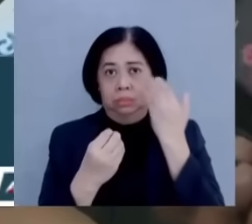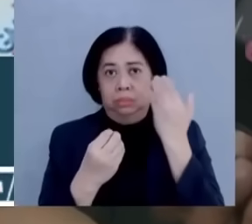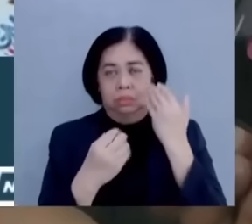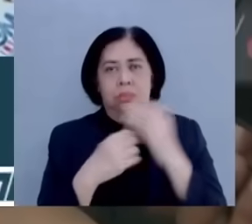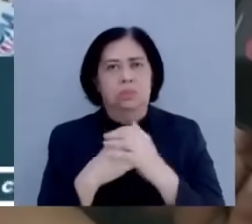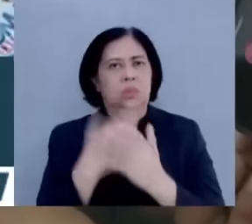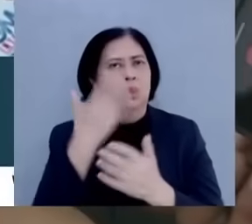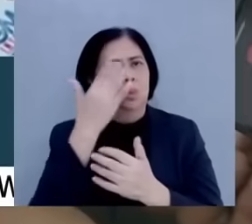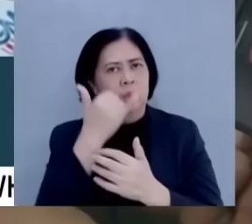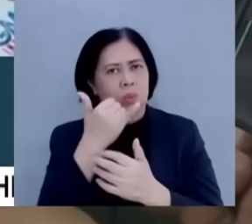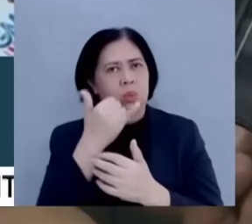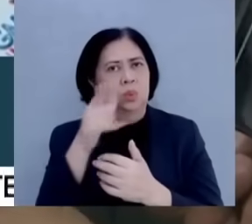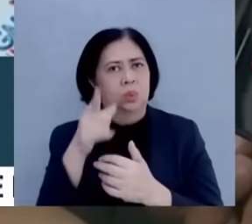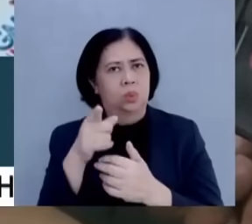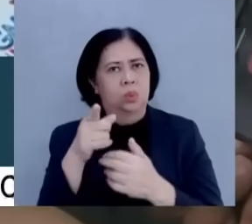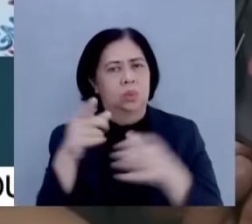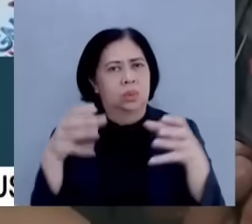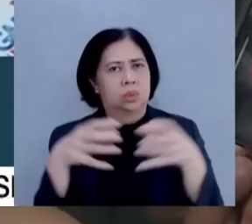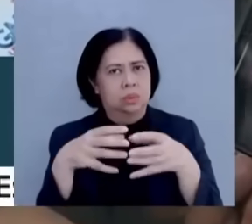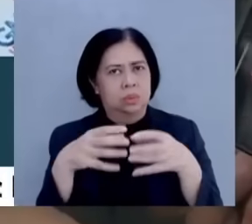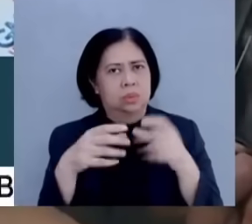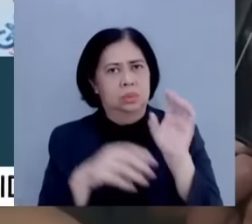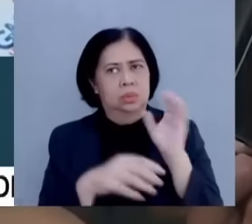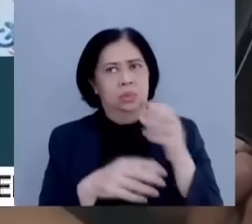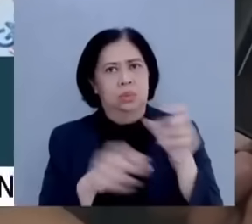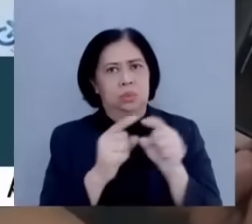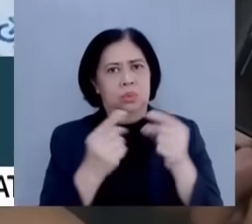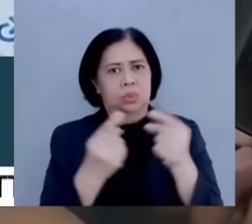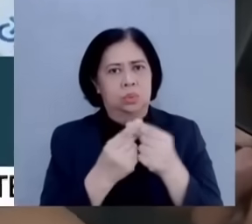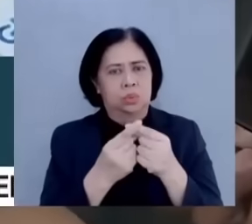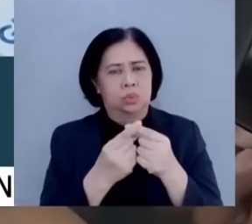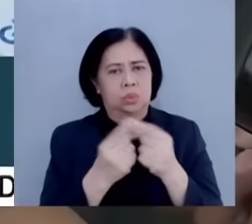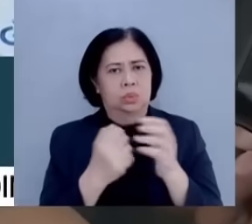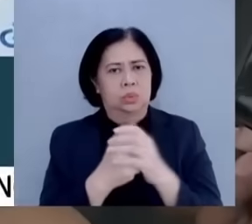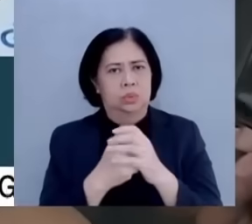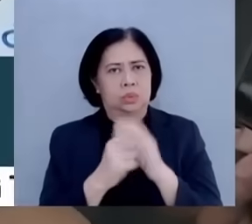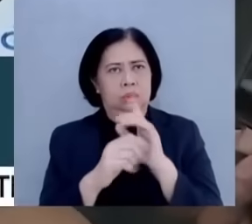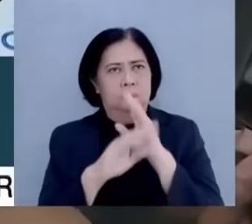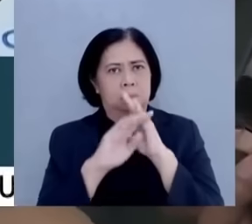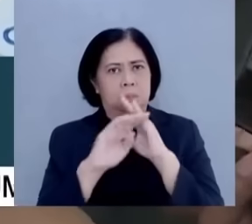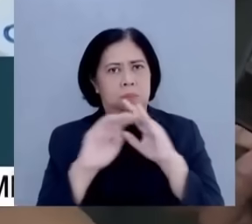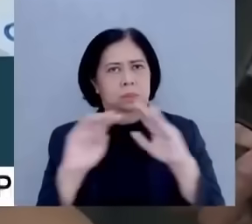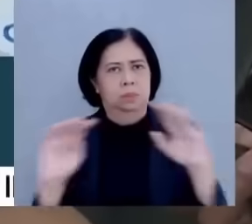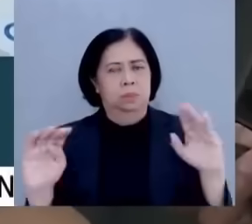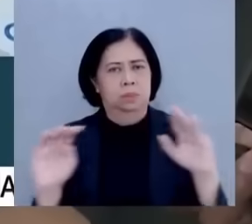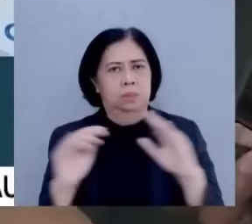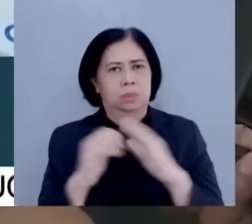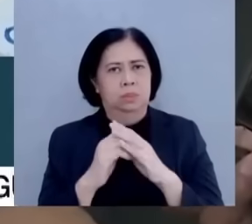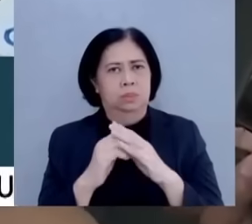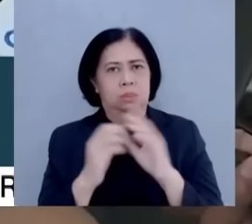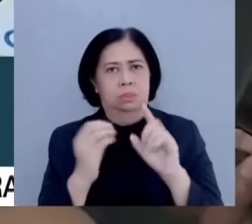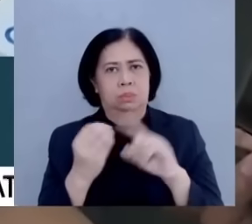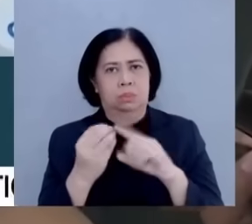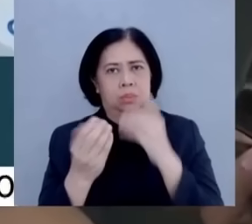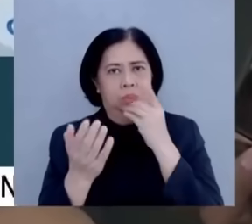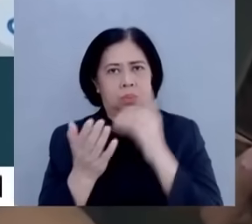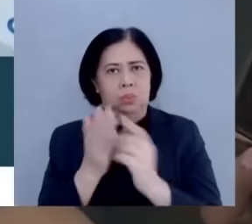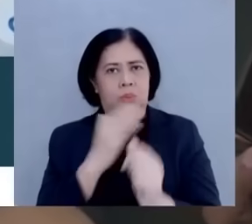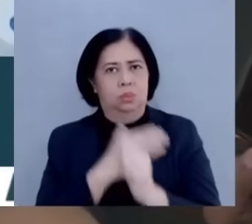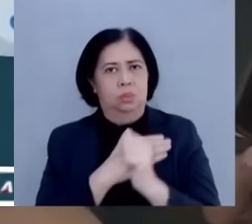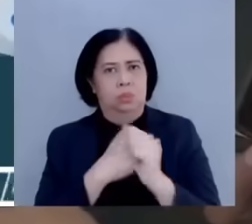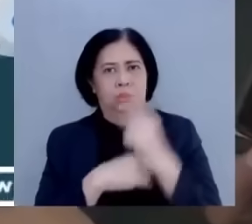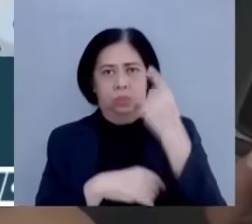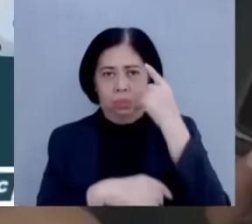why is the command eerily quiet on the documented threats to me,